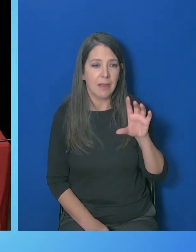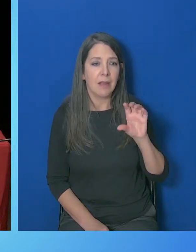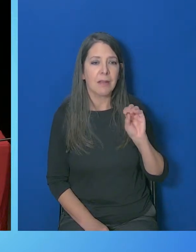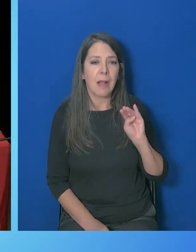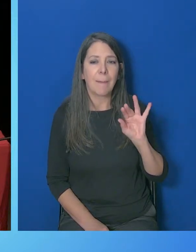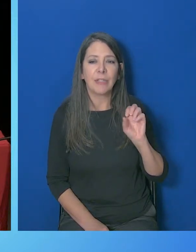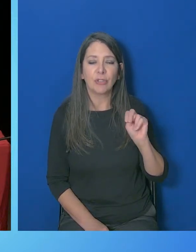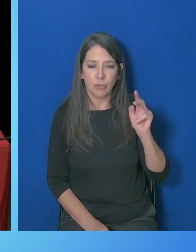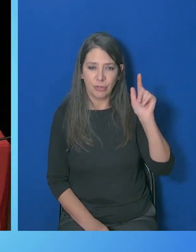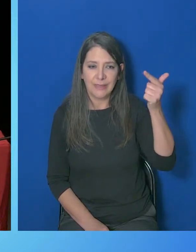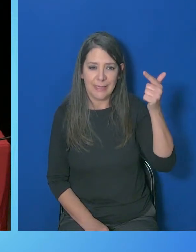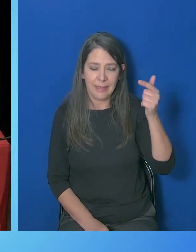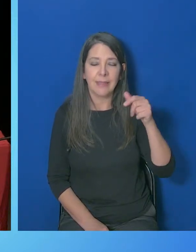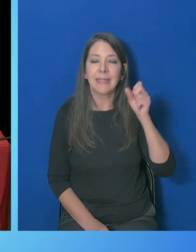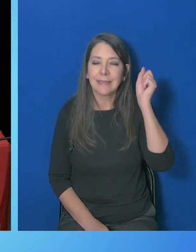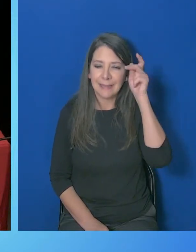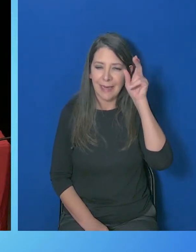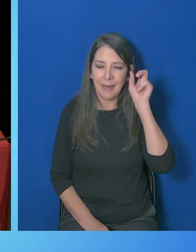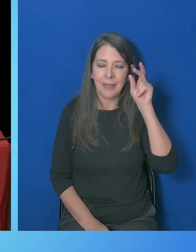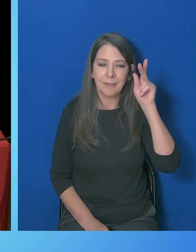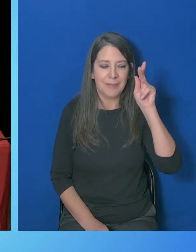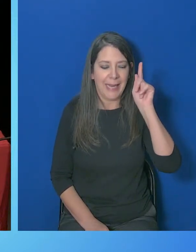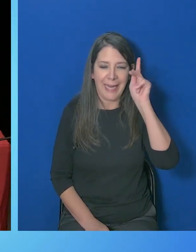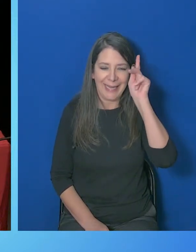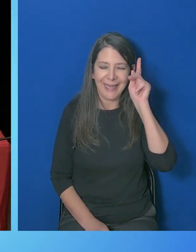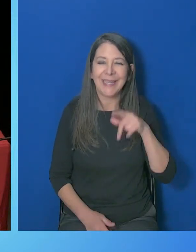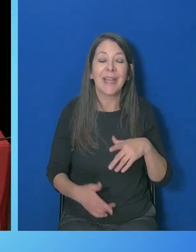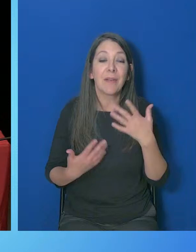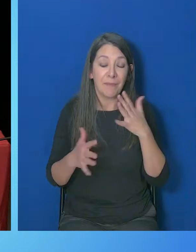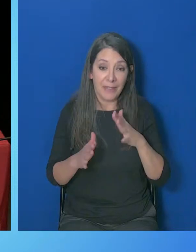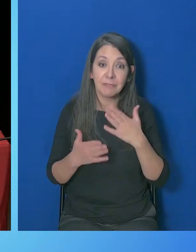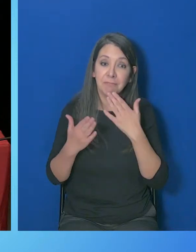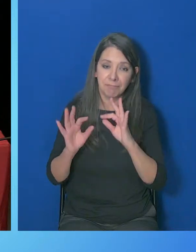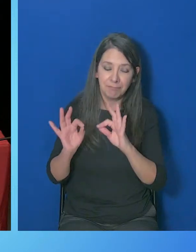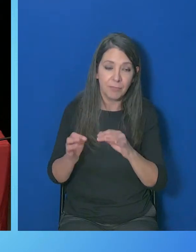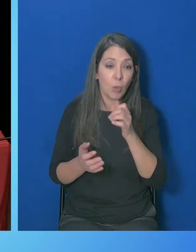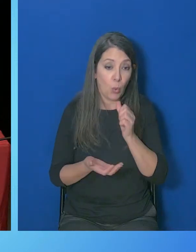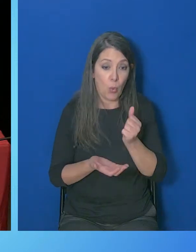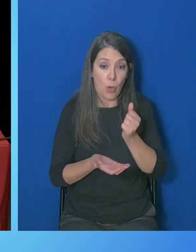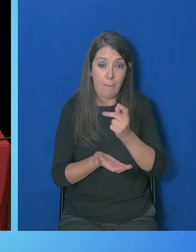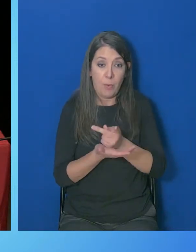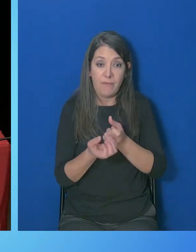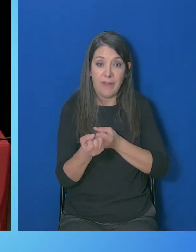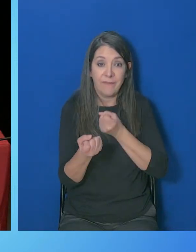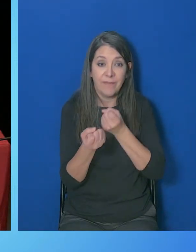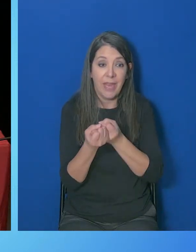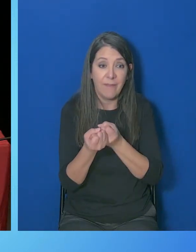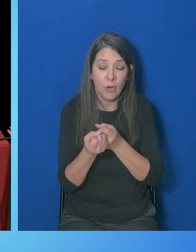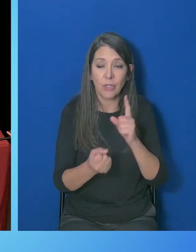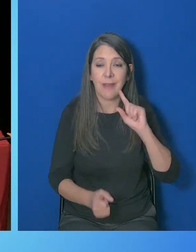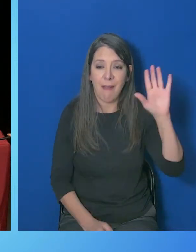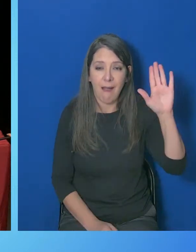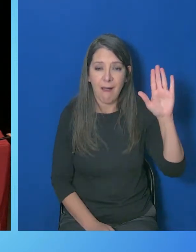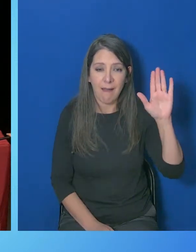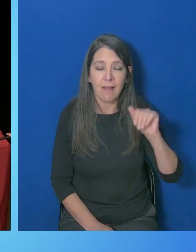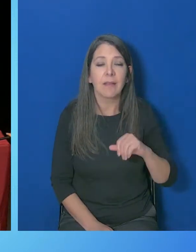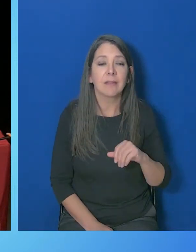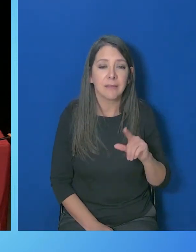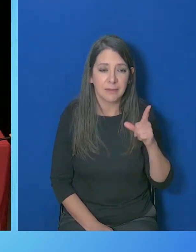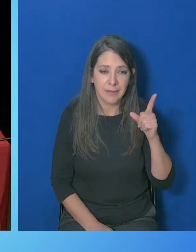Commissioner Cienko. All those in favor for approving the consent agenda items as read, say aye.